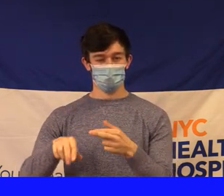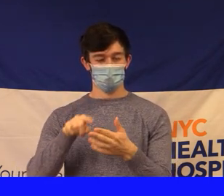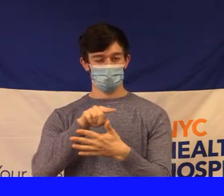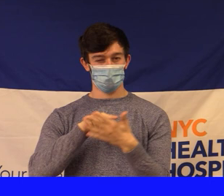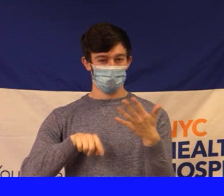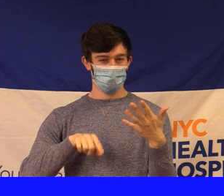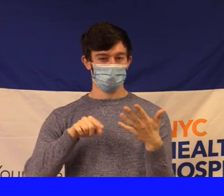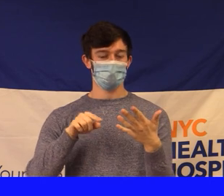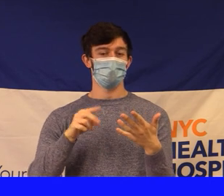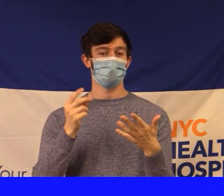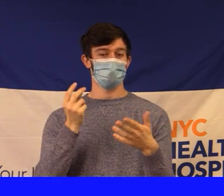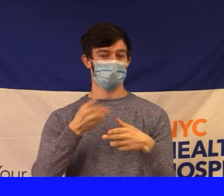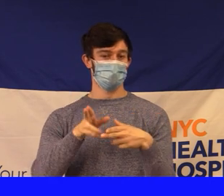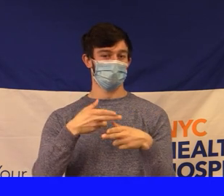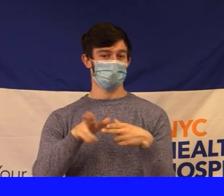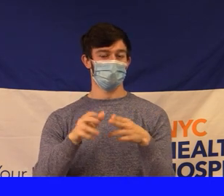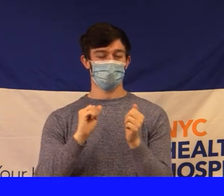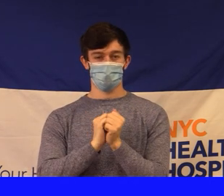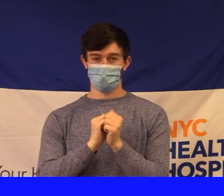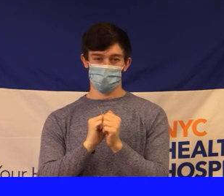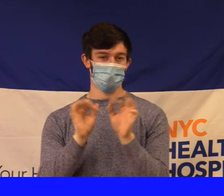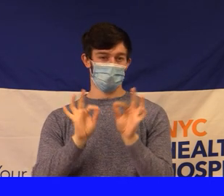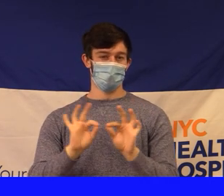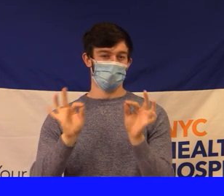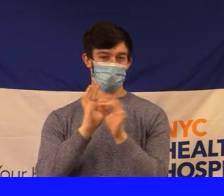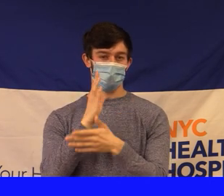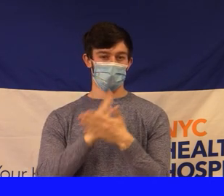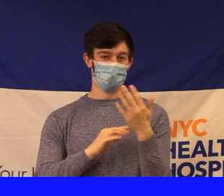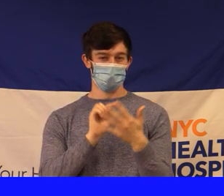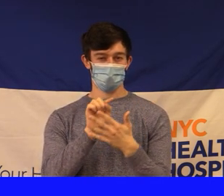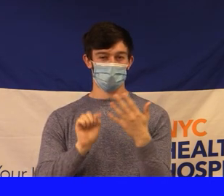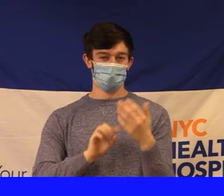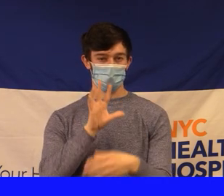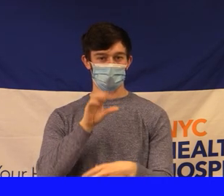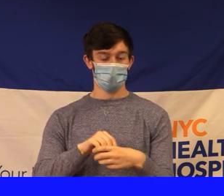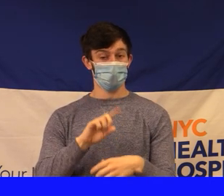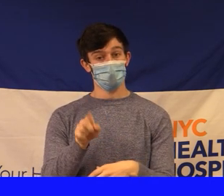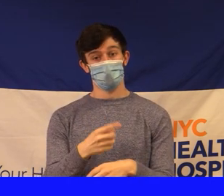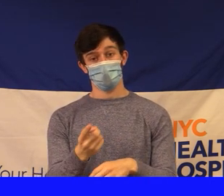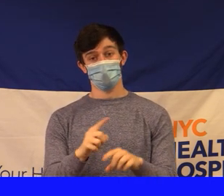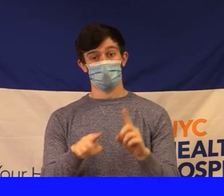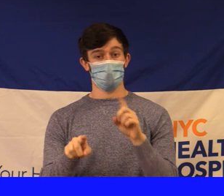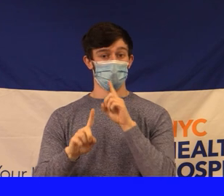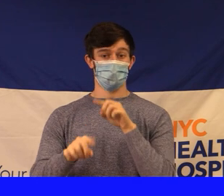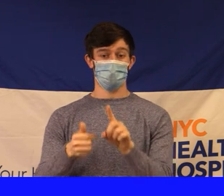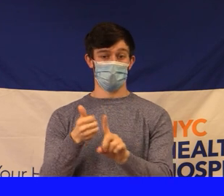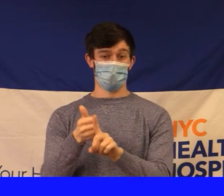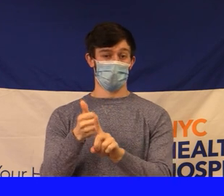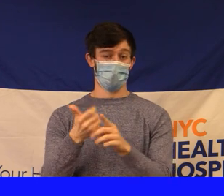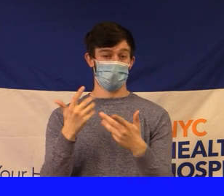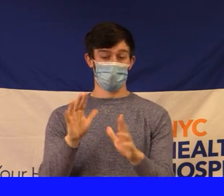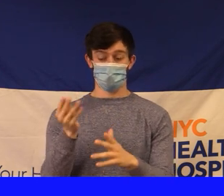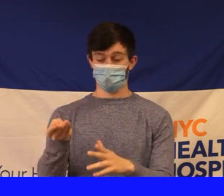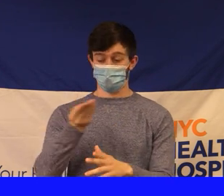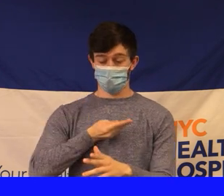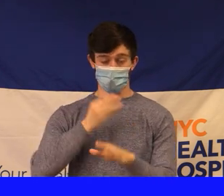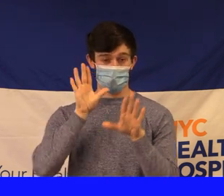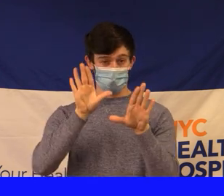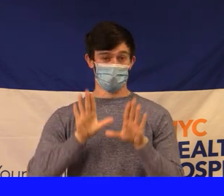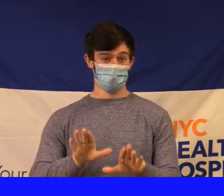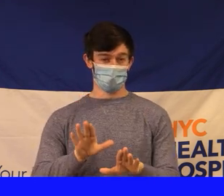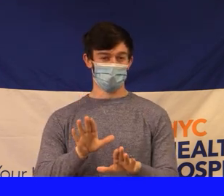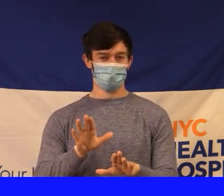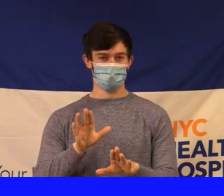with mainly the salient features, but there are excellent written reports as well that have been submitted to the board.